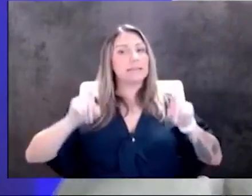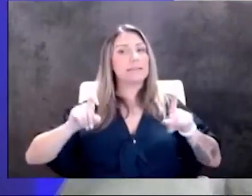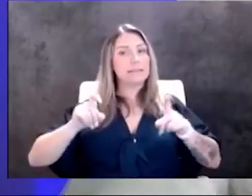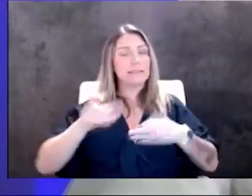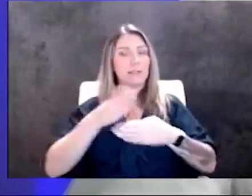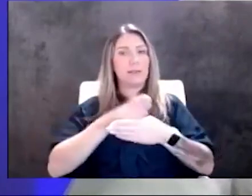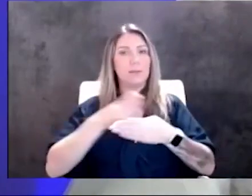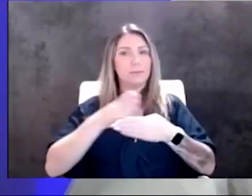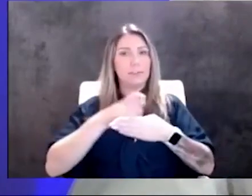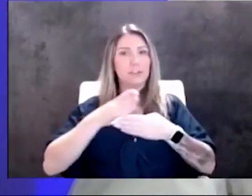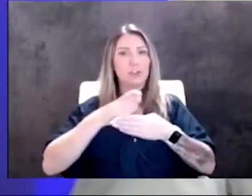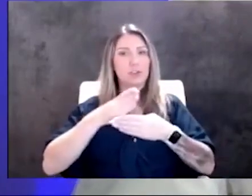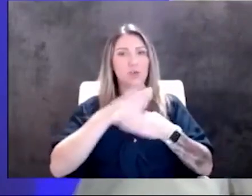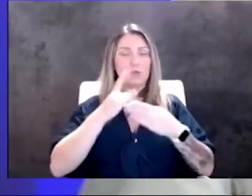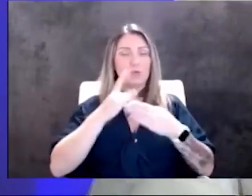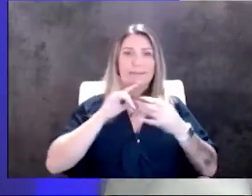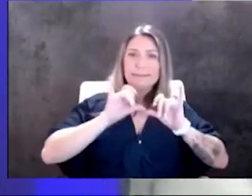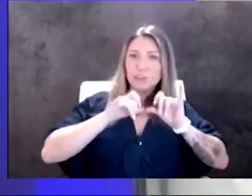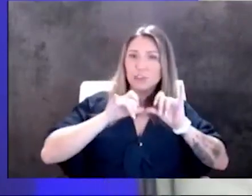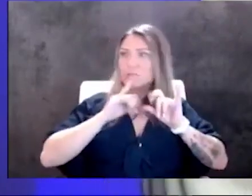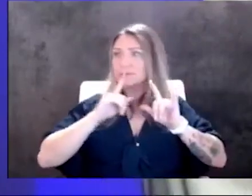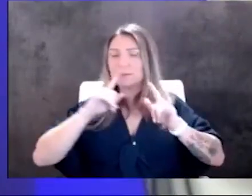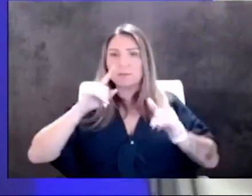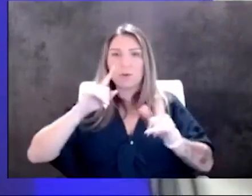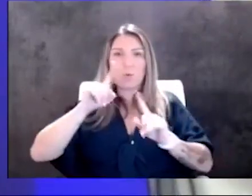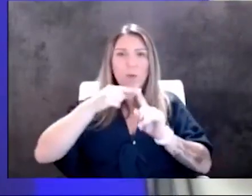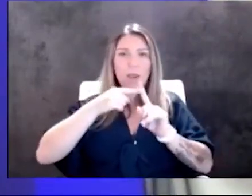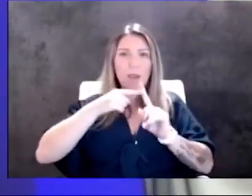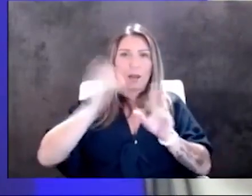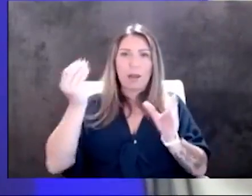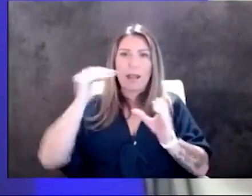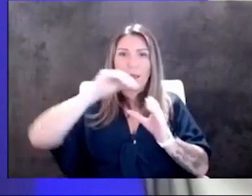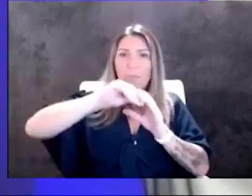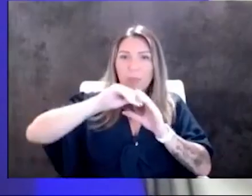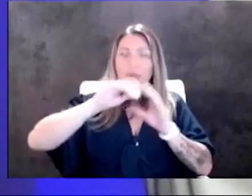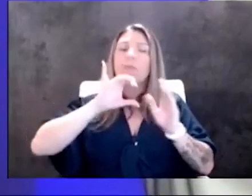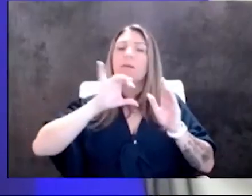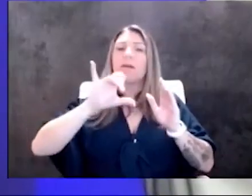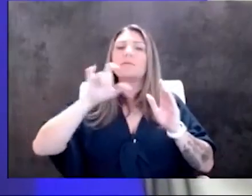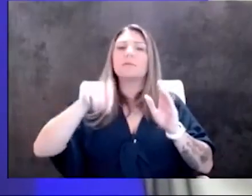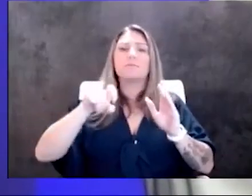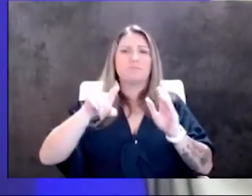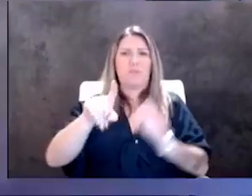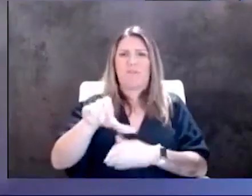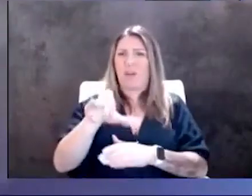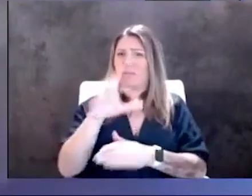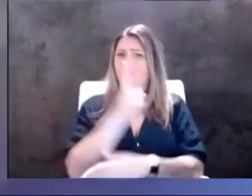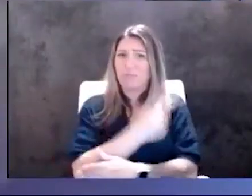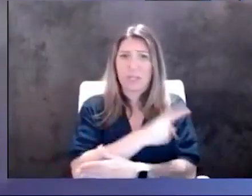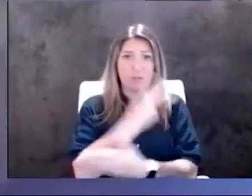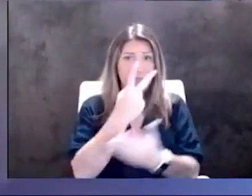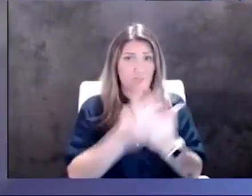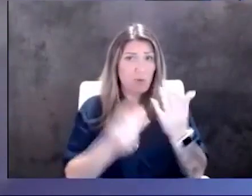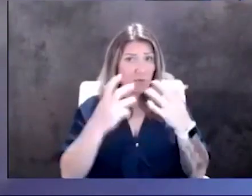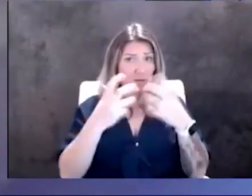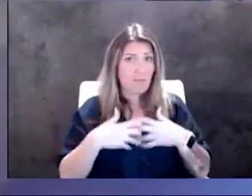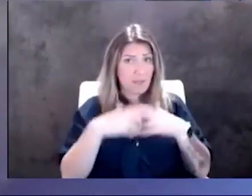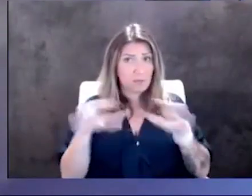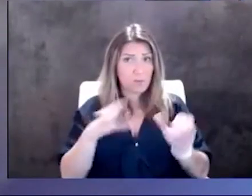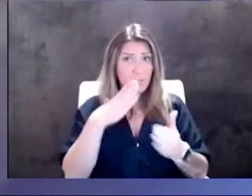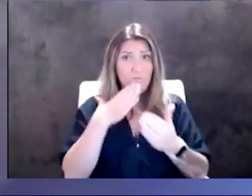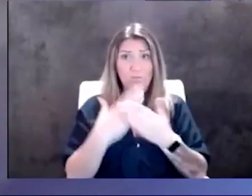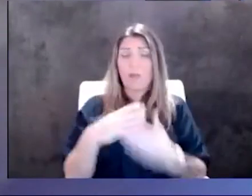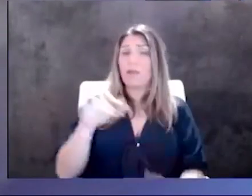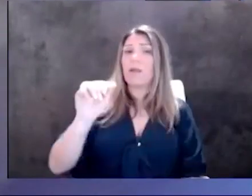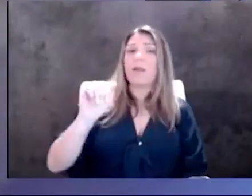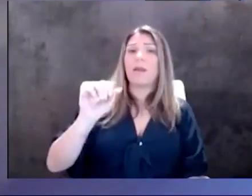sure there's no interference when we're implanting them. But we have hundreds of patients with both devices doing quite well. Oh, interesting. Okay. So Ashley wants to